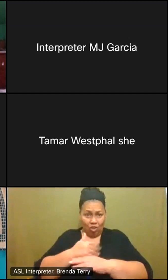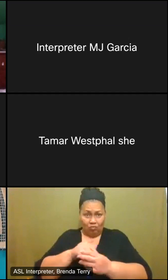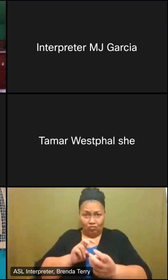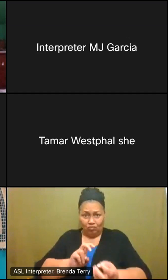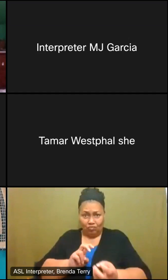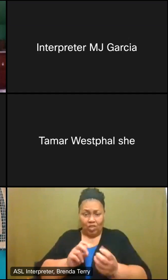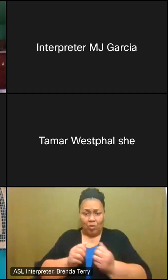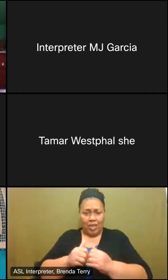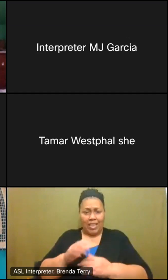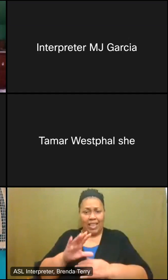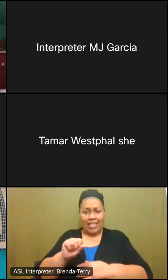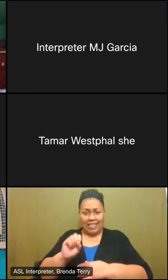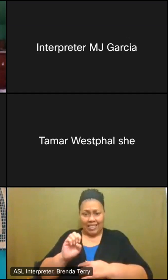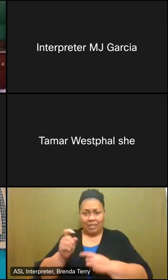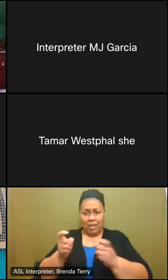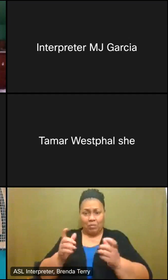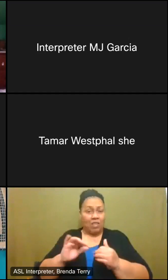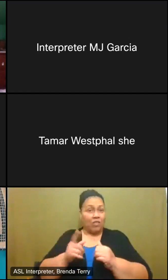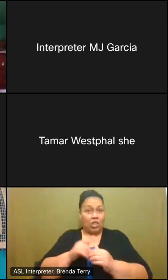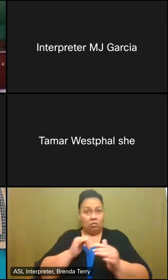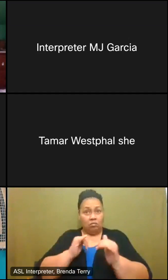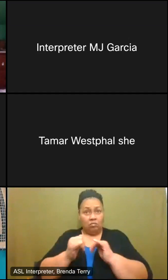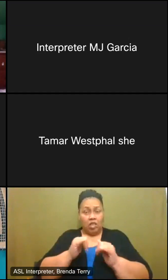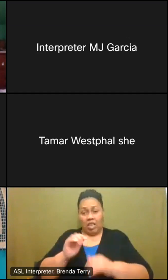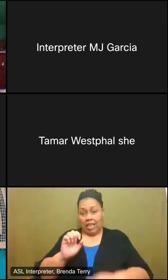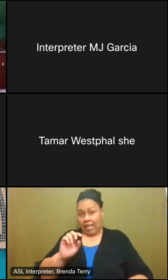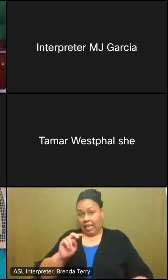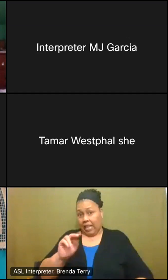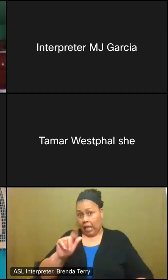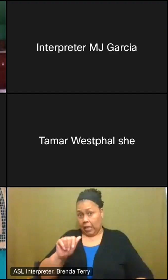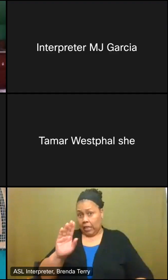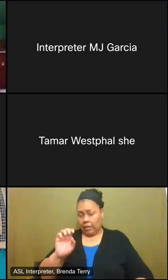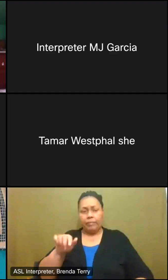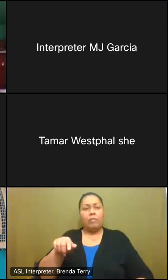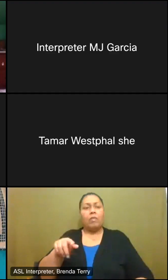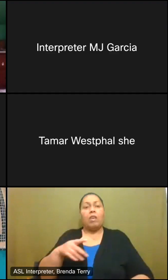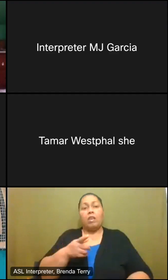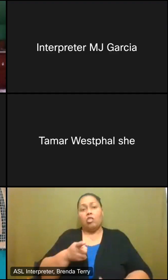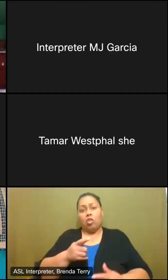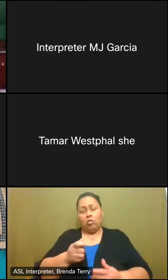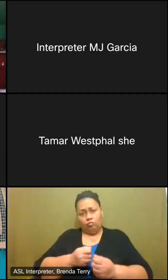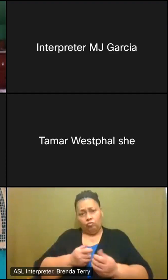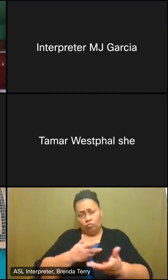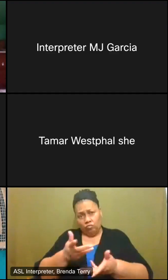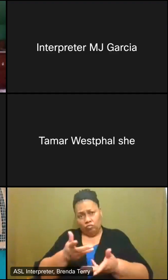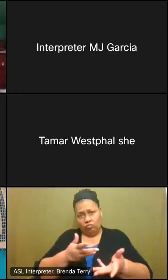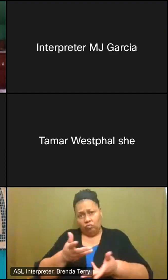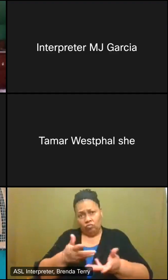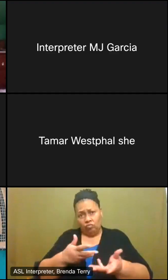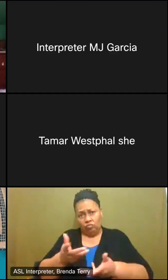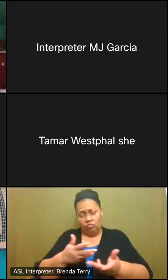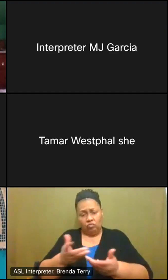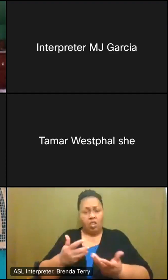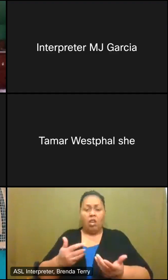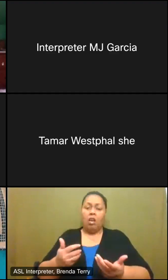the first interview that I have at Enlace, she tells me that there's,